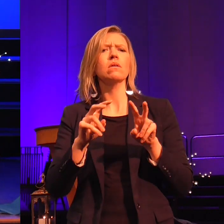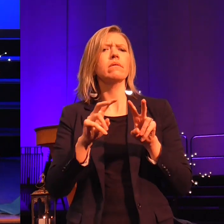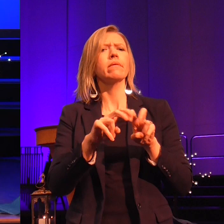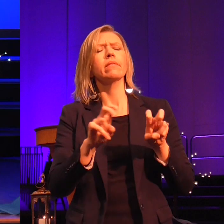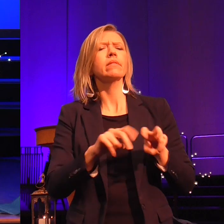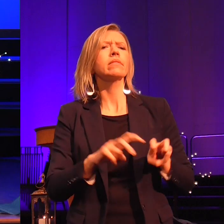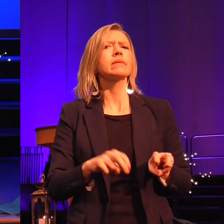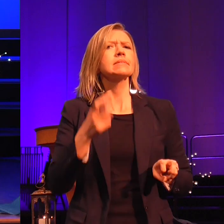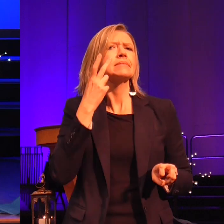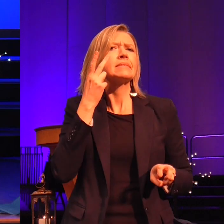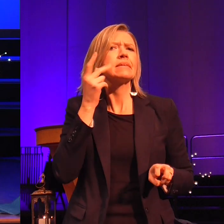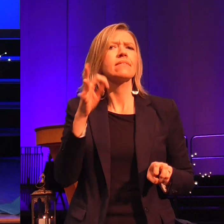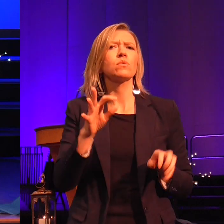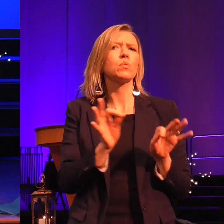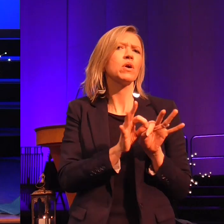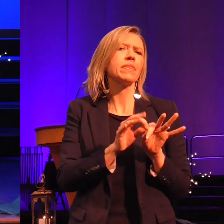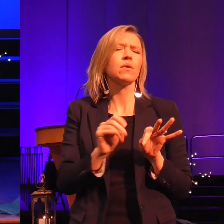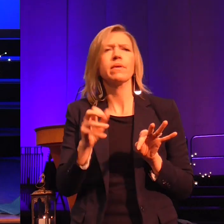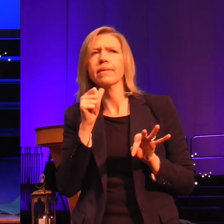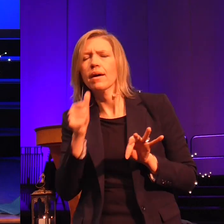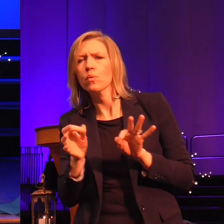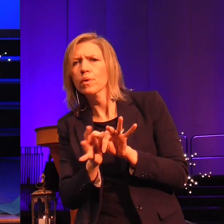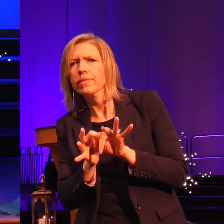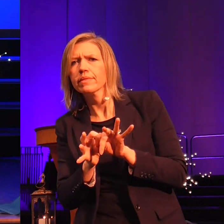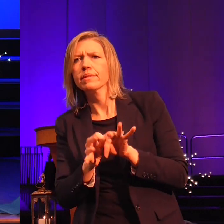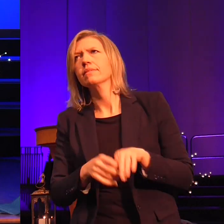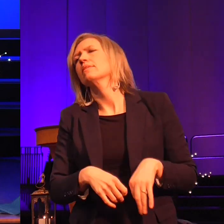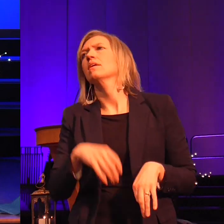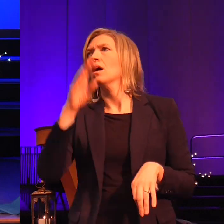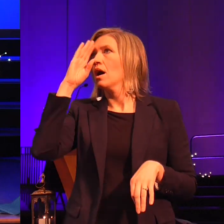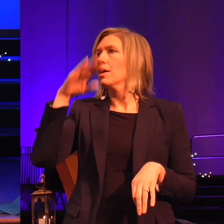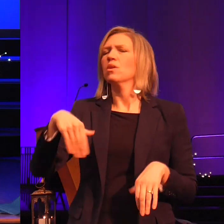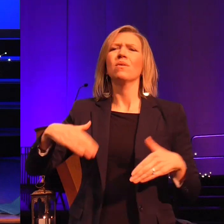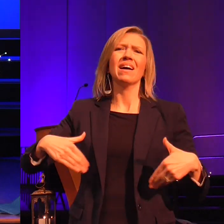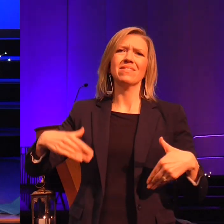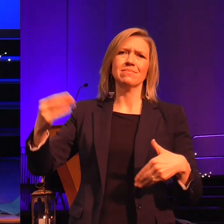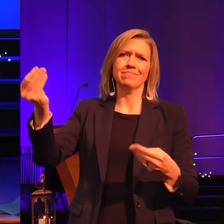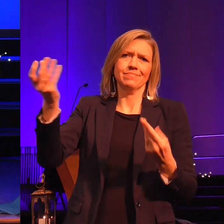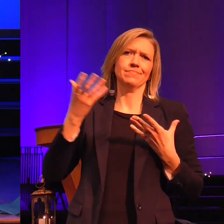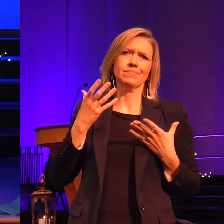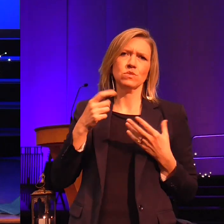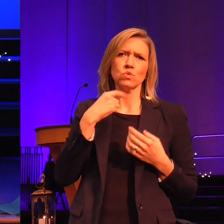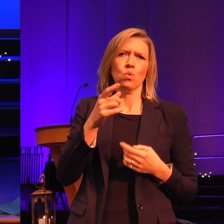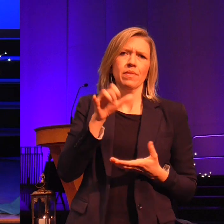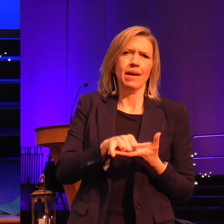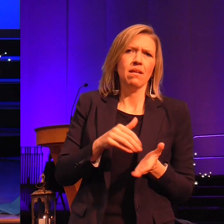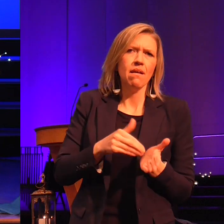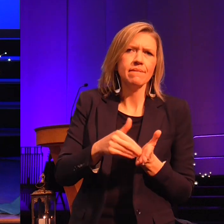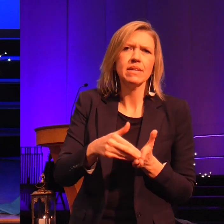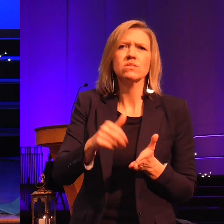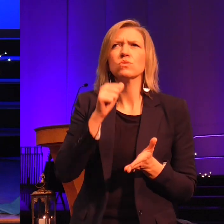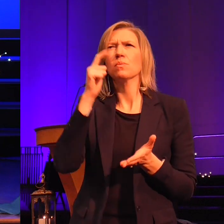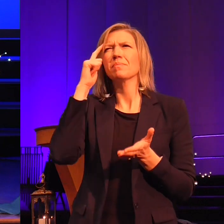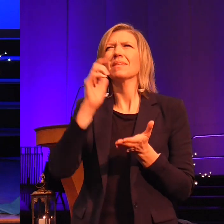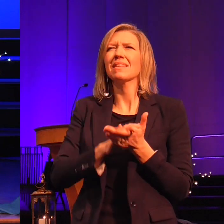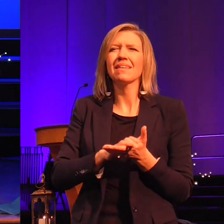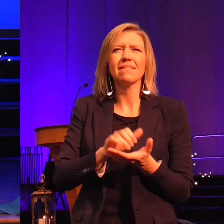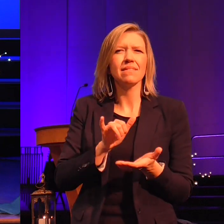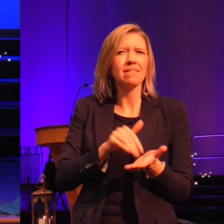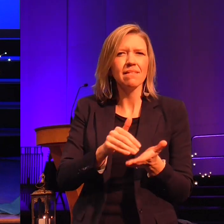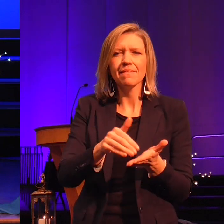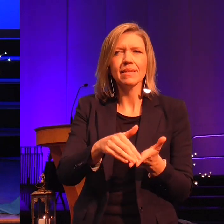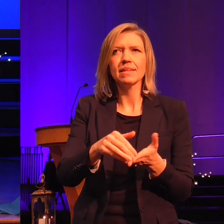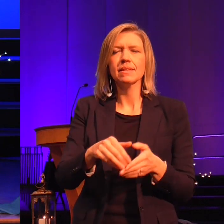are worthy. Now, I know we haven't been told that, and I know we don't often believe that, and we don't often feel that, and we use